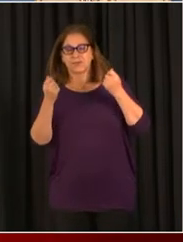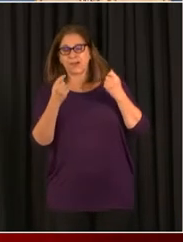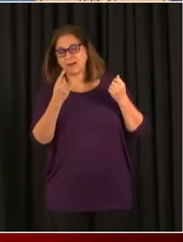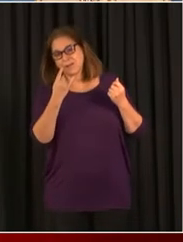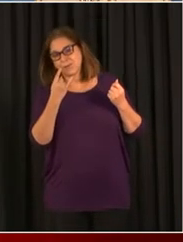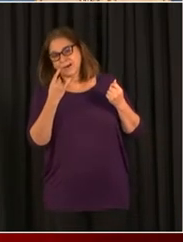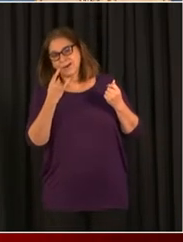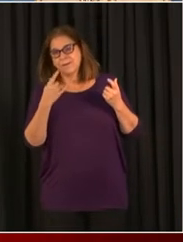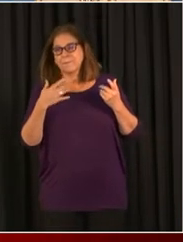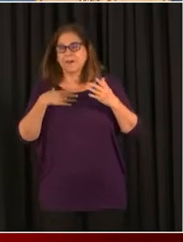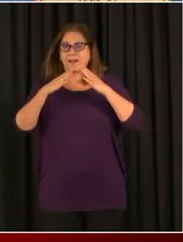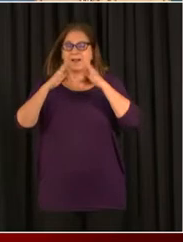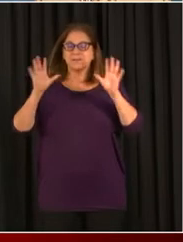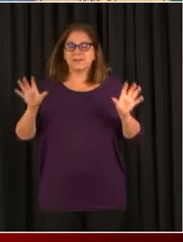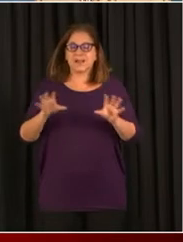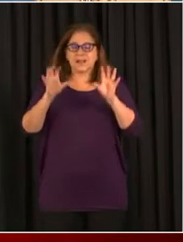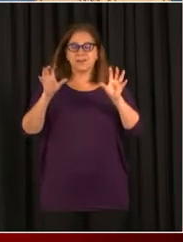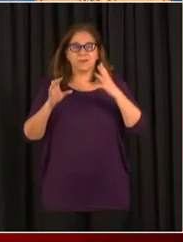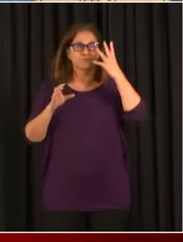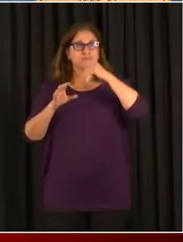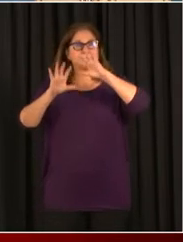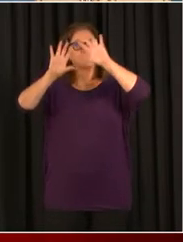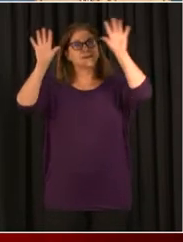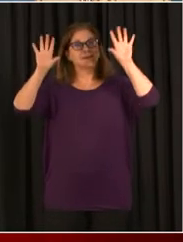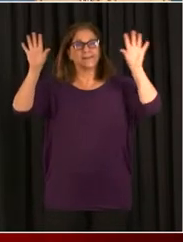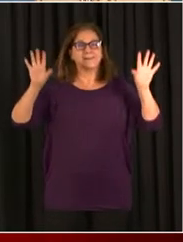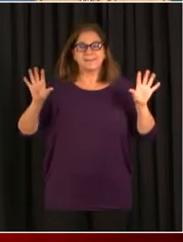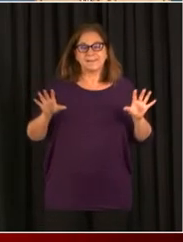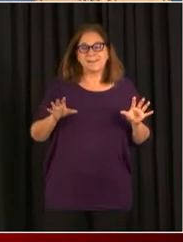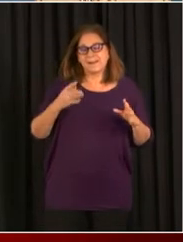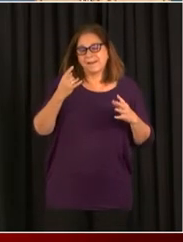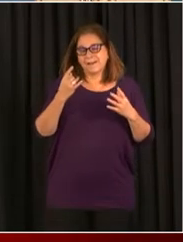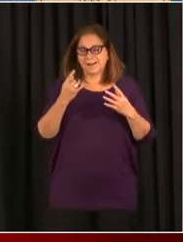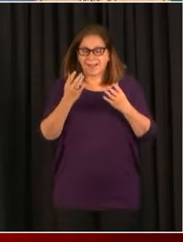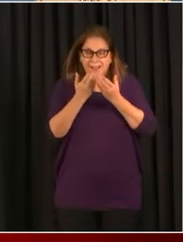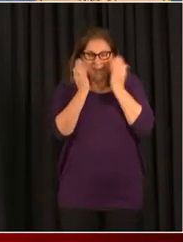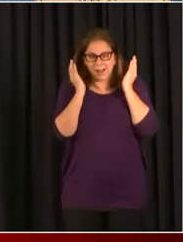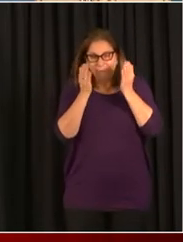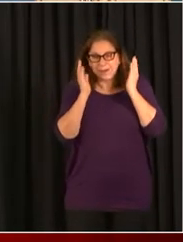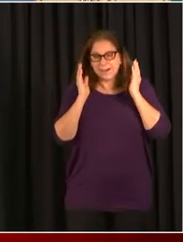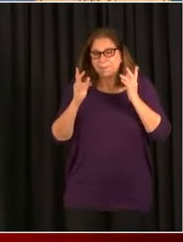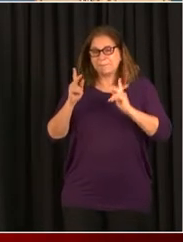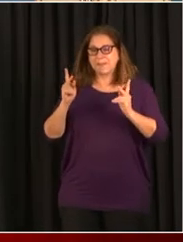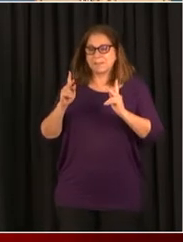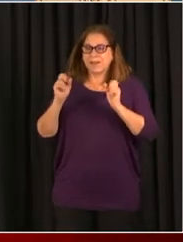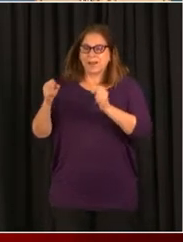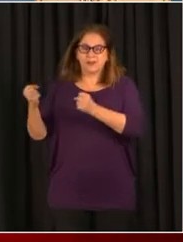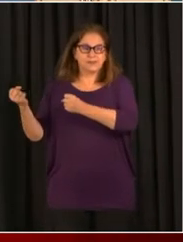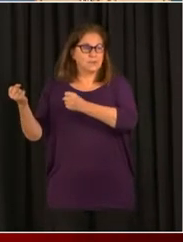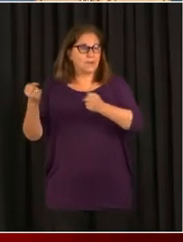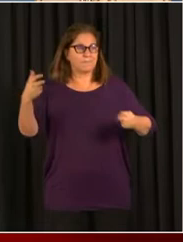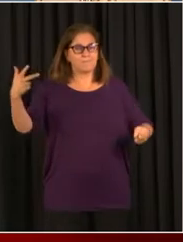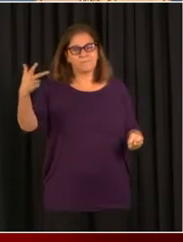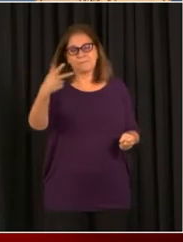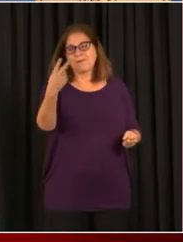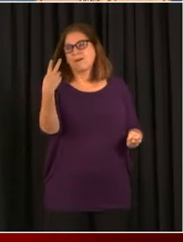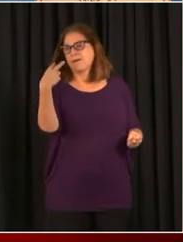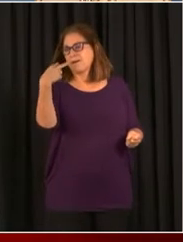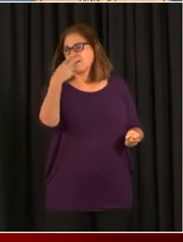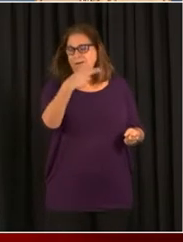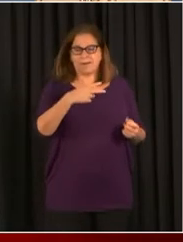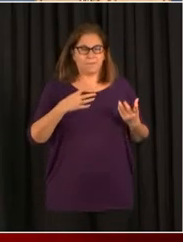and your yard for Halloween and invite neighbors for a drive-through event. Carve pumpkins with